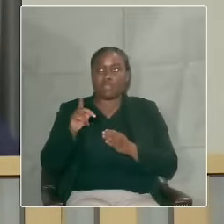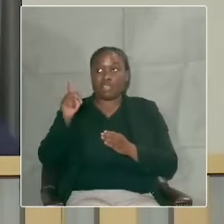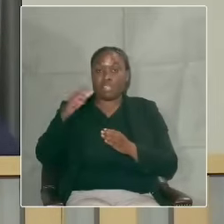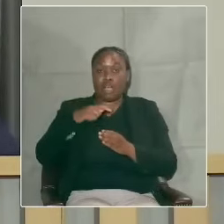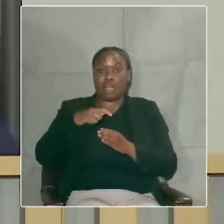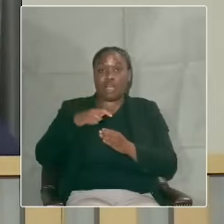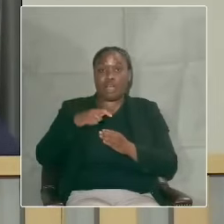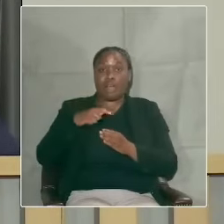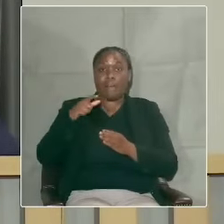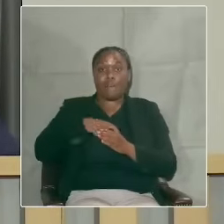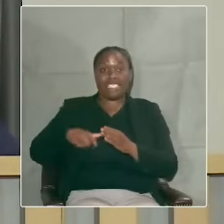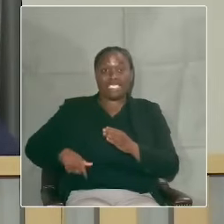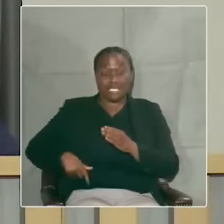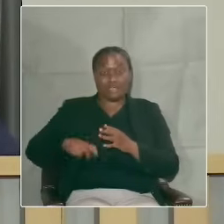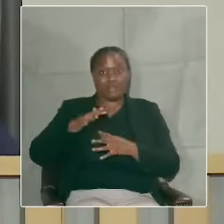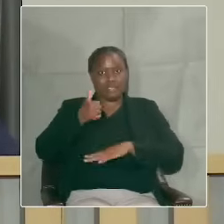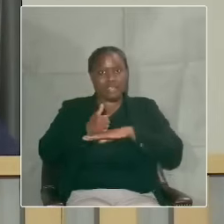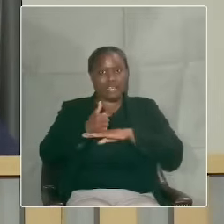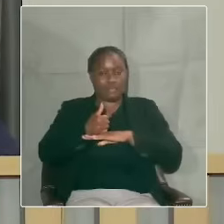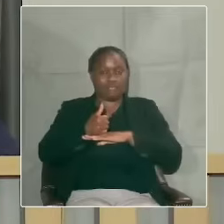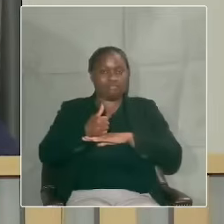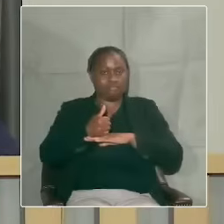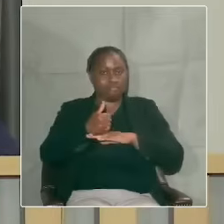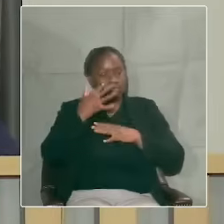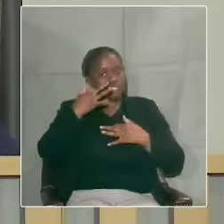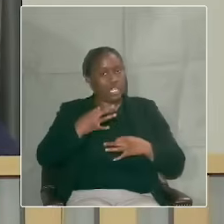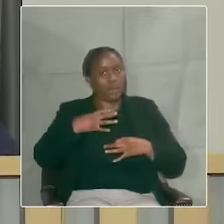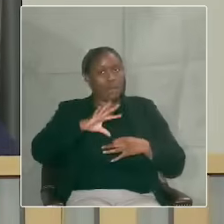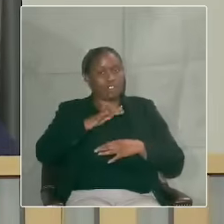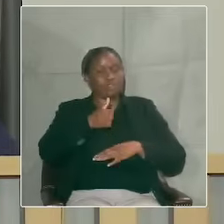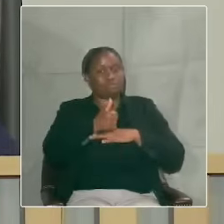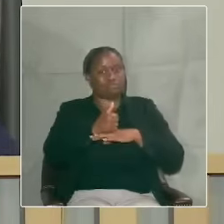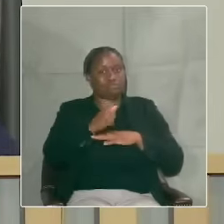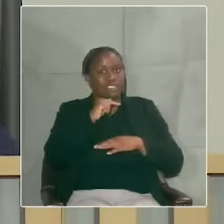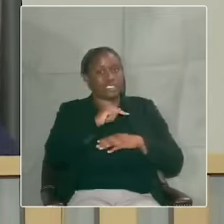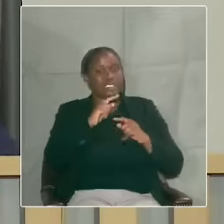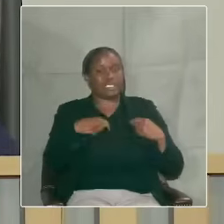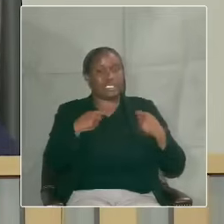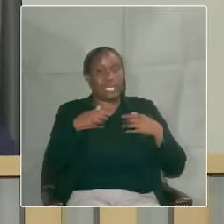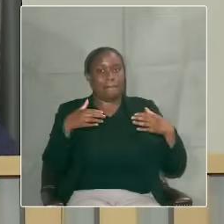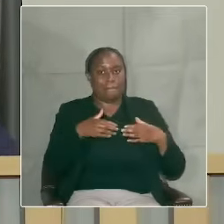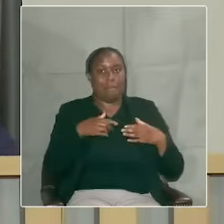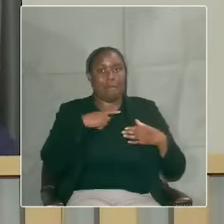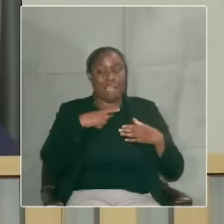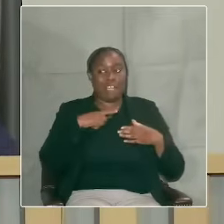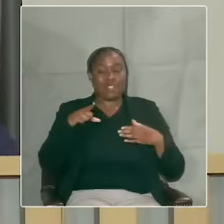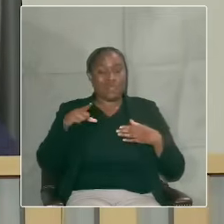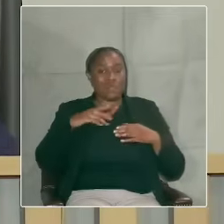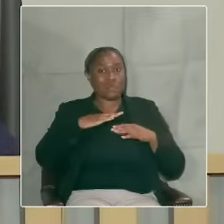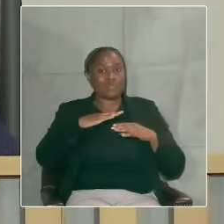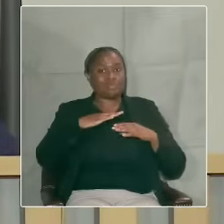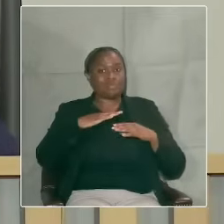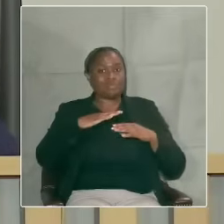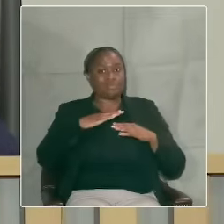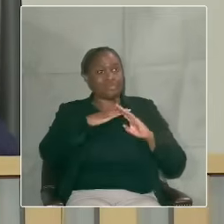President had to intervene to establish IMC to address this killing.